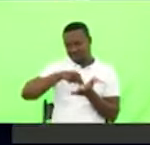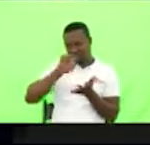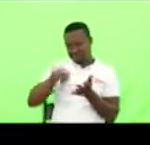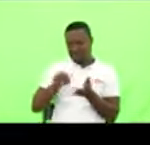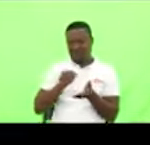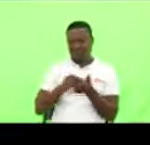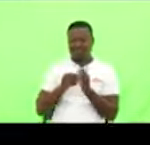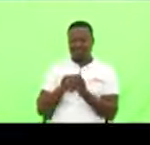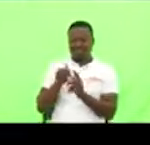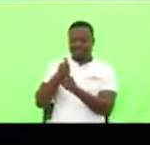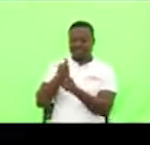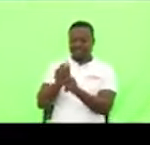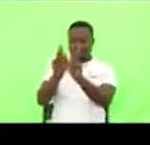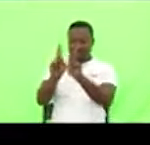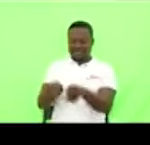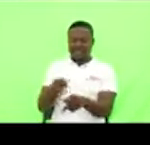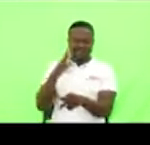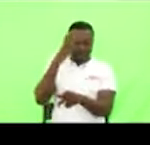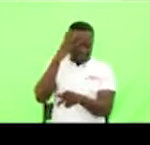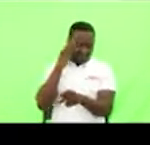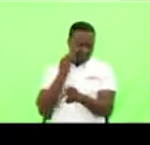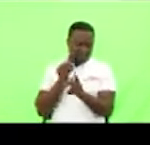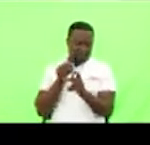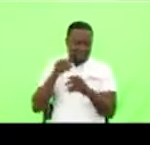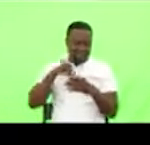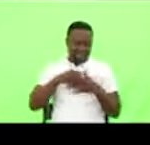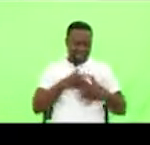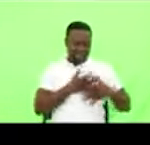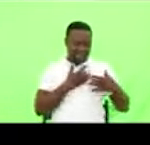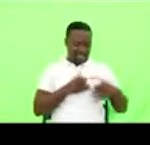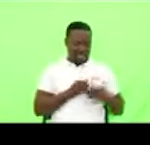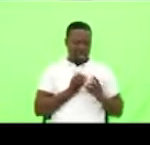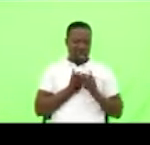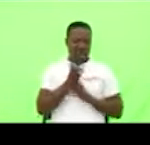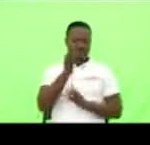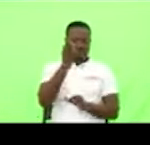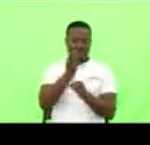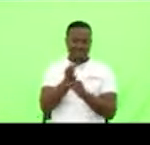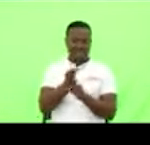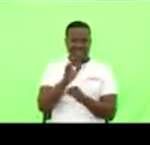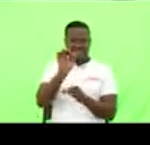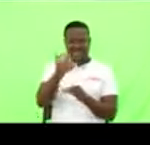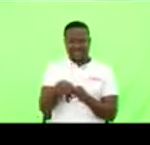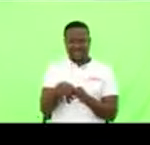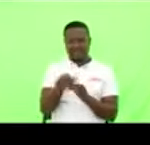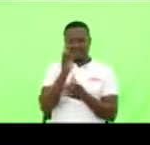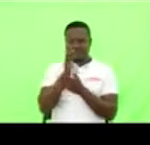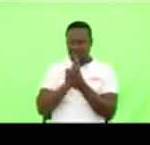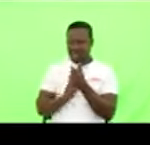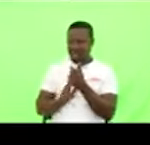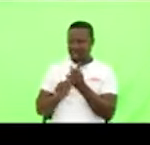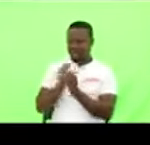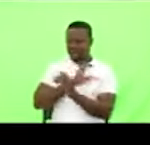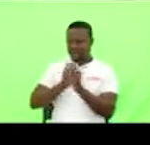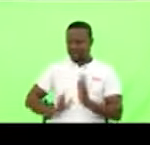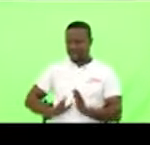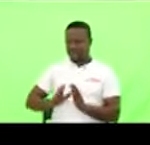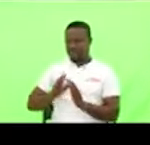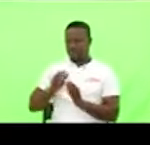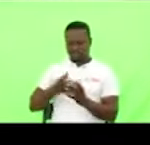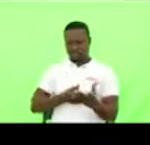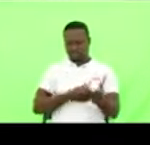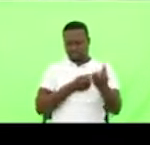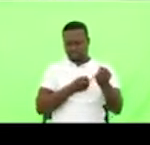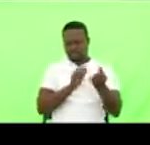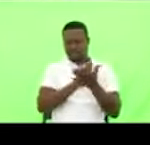personal experience in the heart by faith. And this one, some Christians hold on to